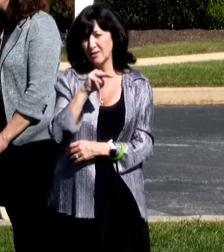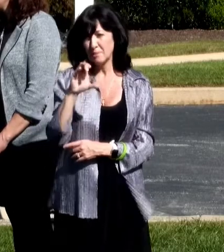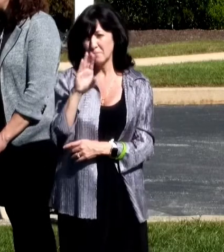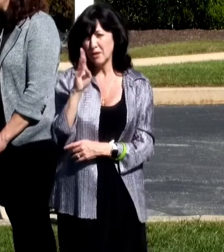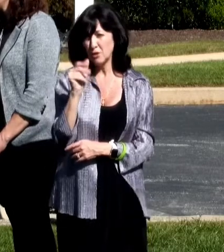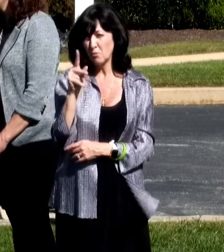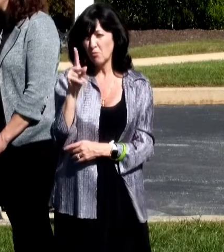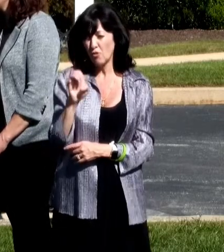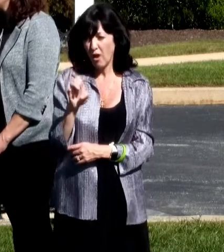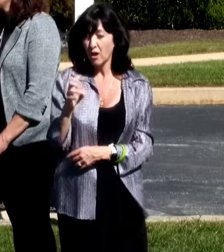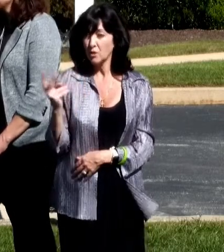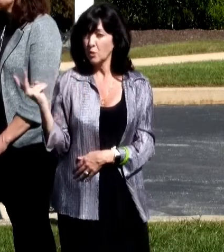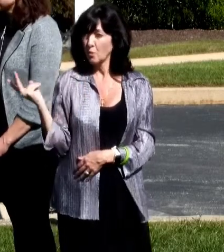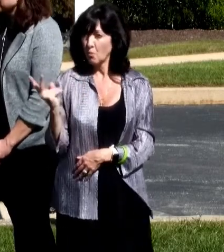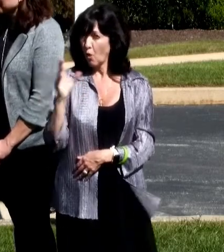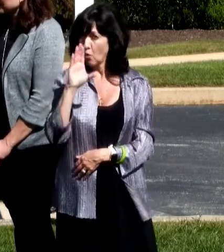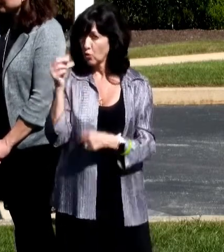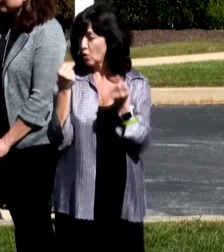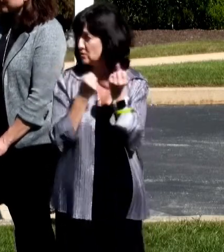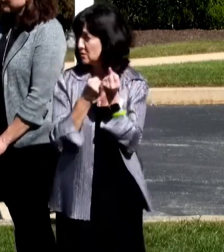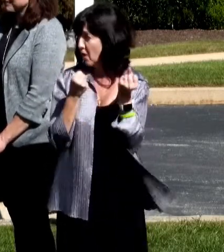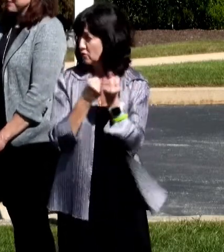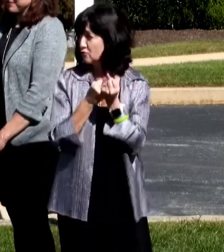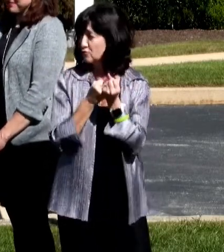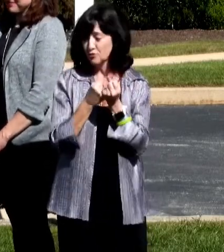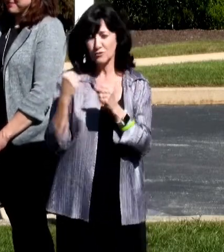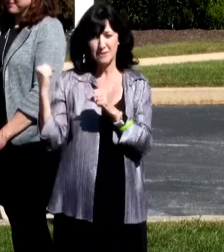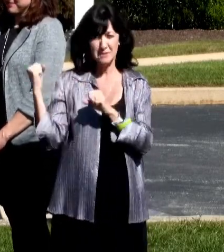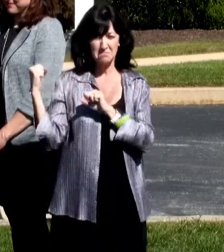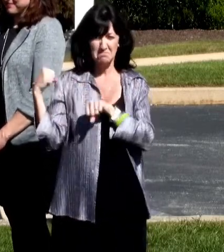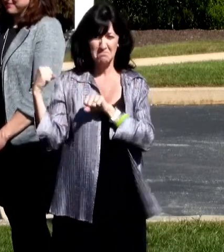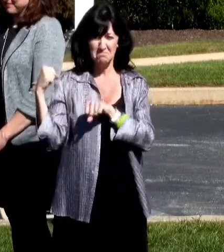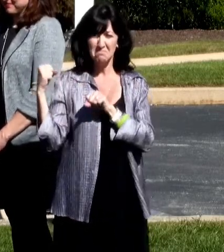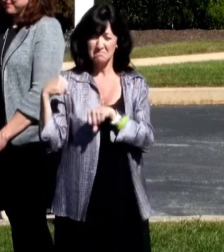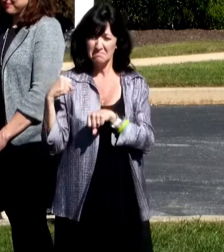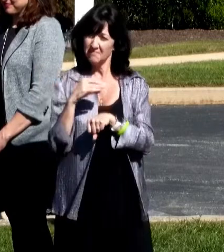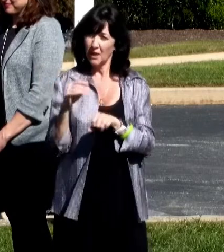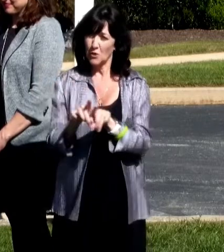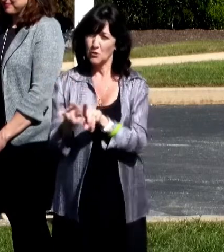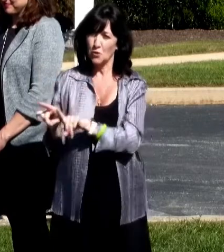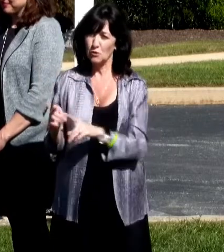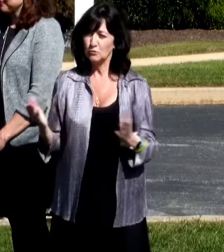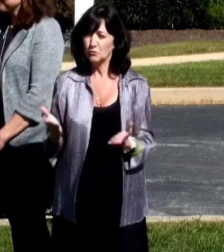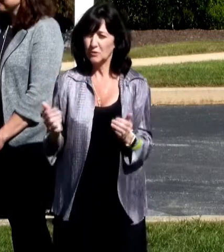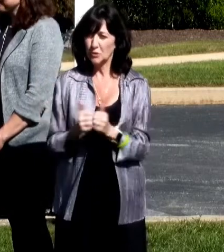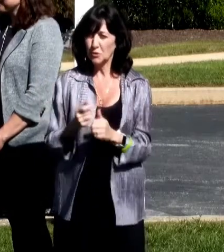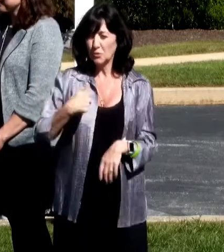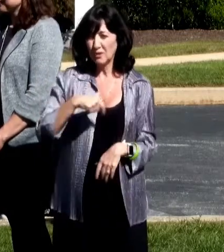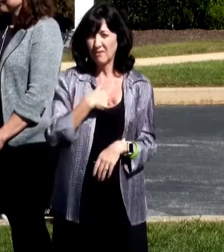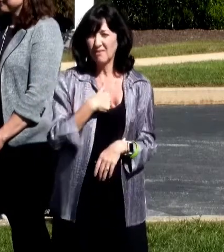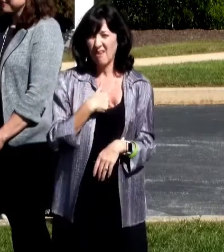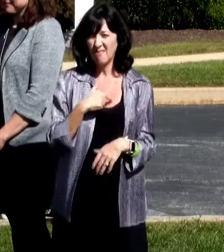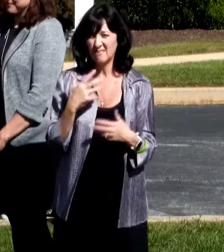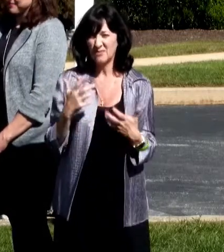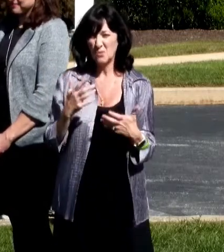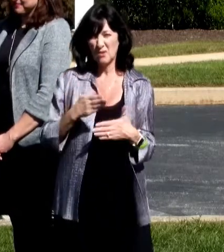McBride are both co-sponsors of this bill and also here with us. It's my privilege to finish their great